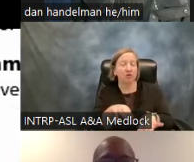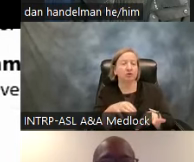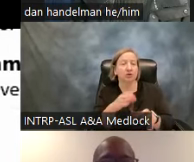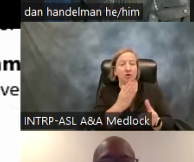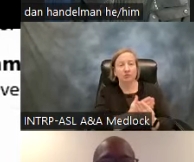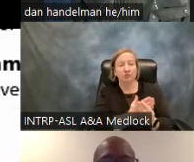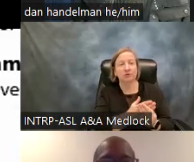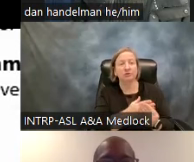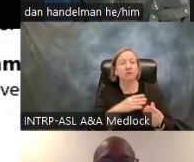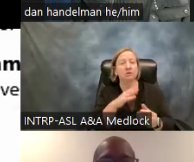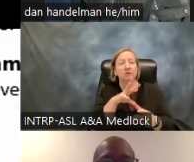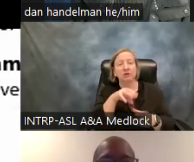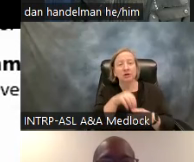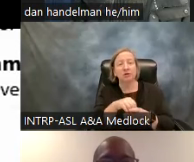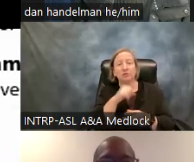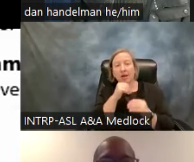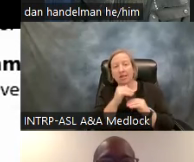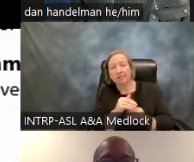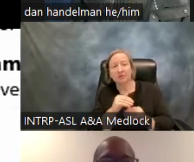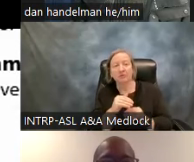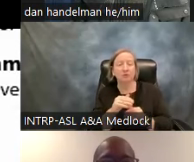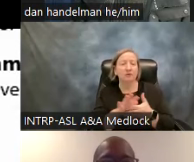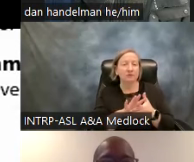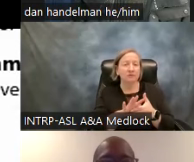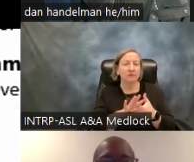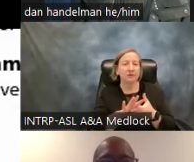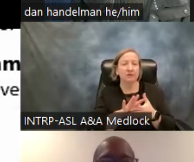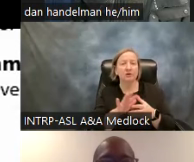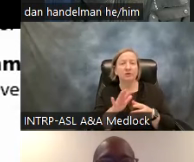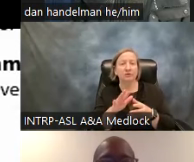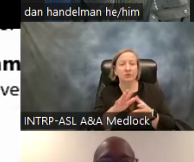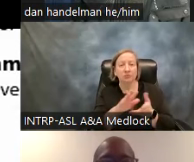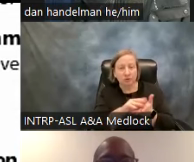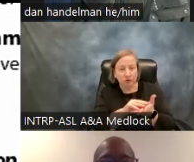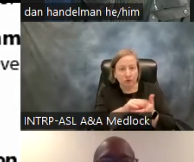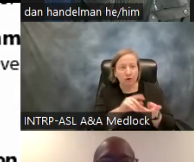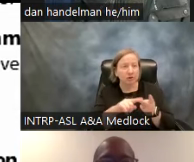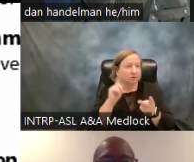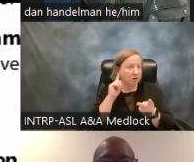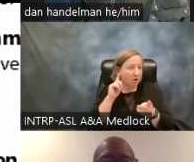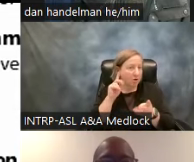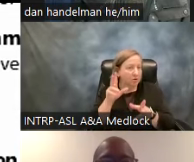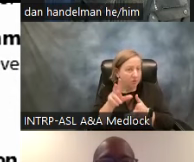video recordings, audio reports, and all evidence pertinent to an investigation.